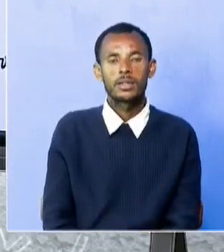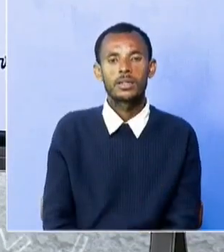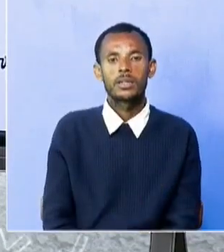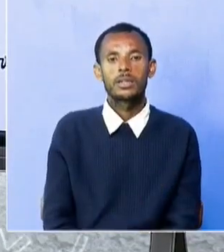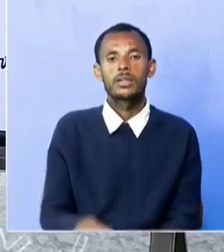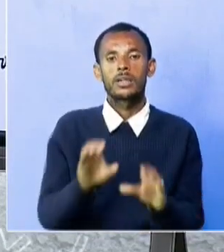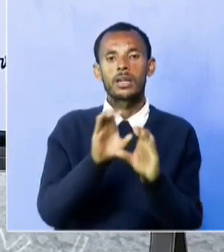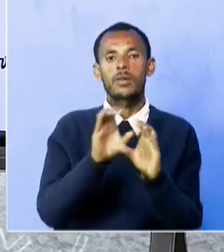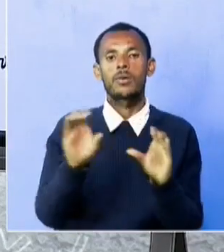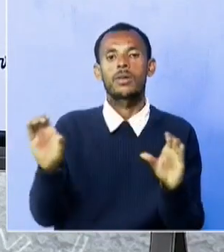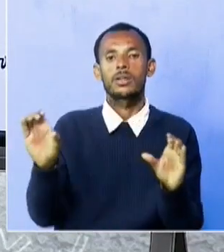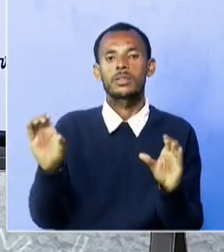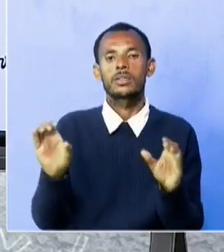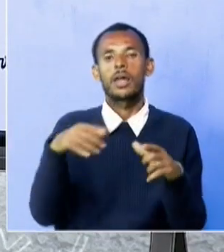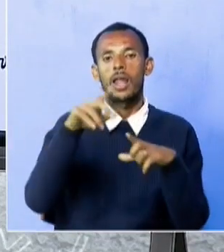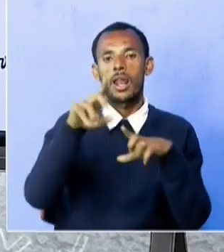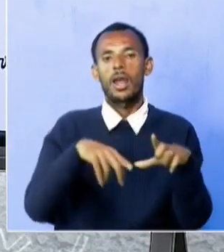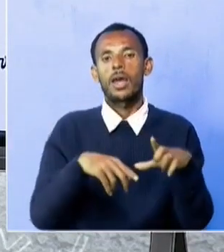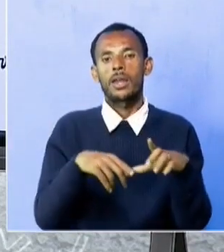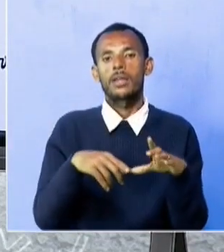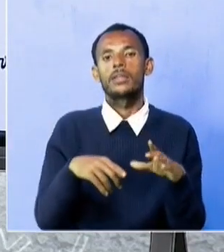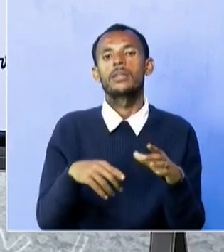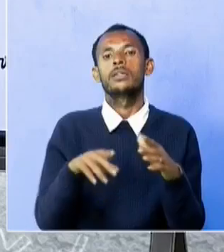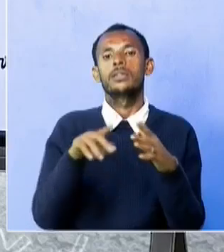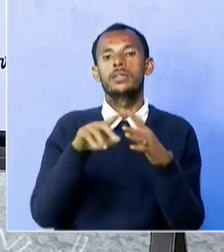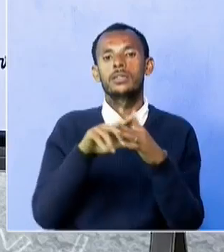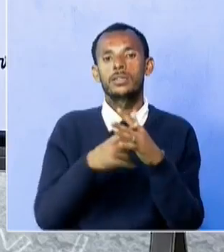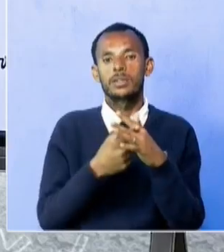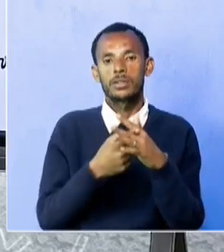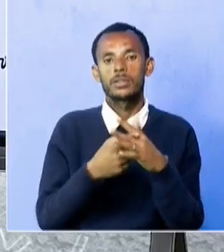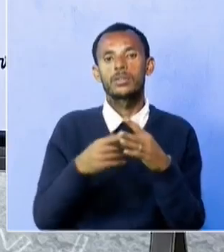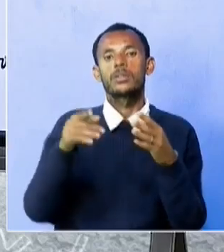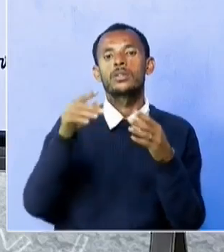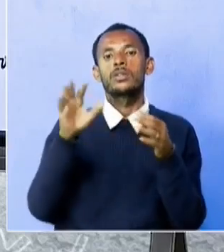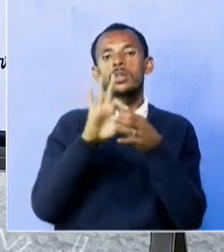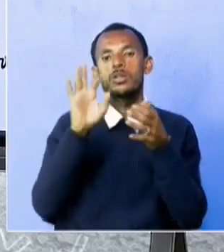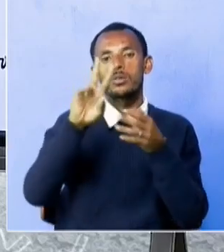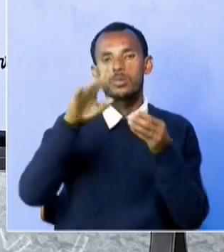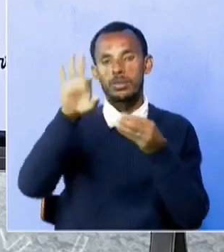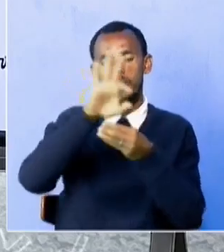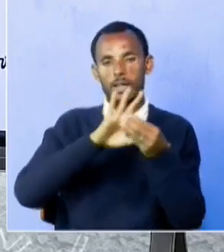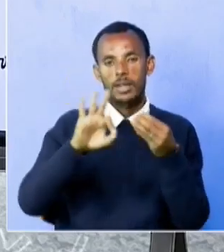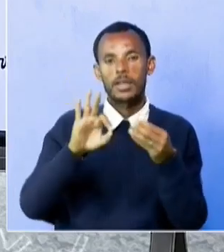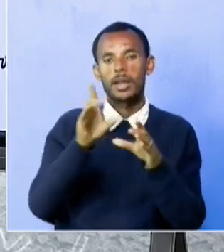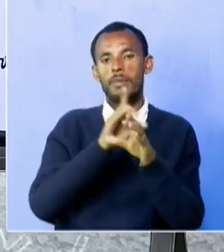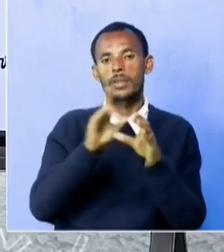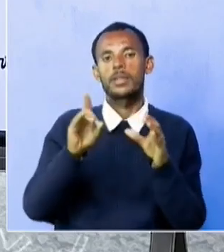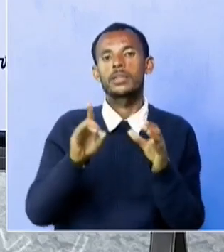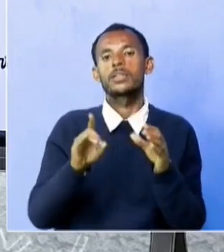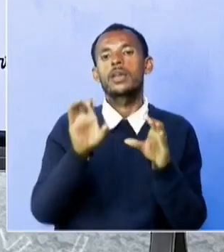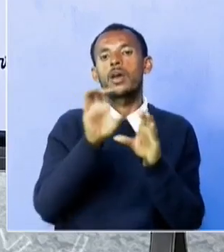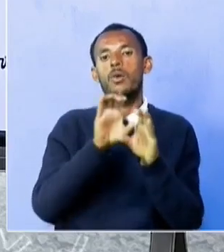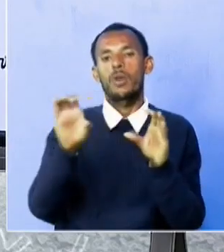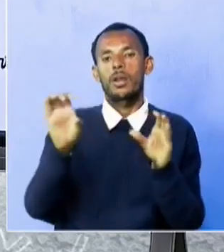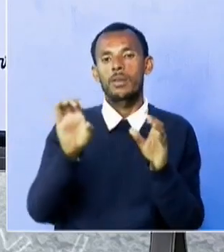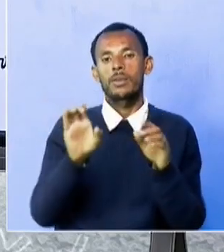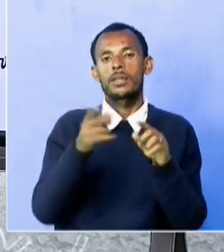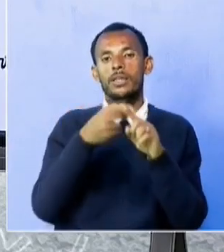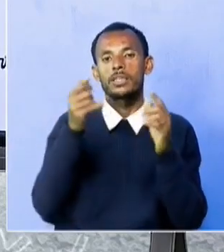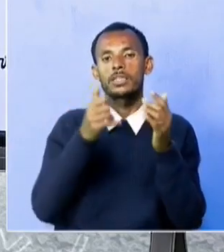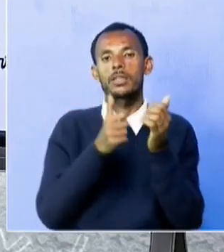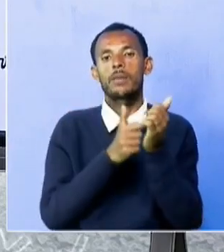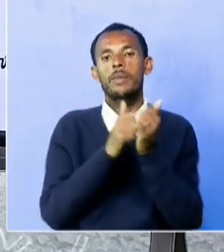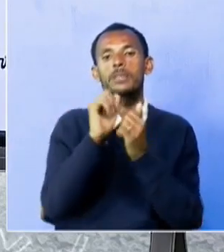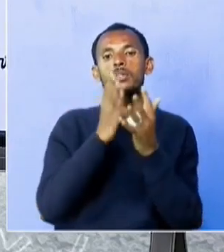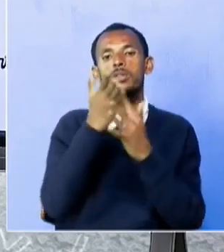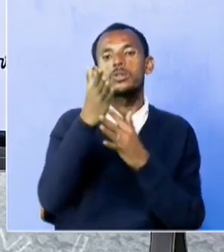A chord is a line segment joining 2 points on the circle. A diameter is also a chord, but a chord passing through